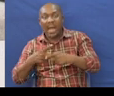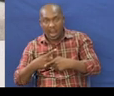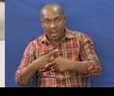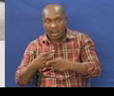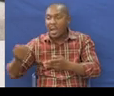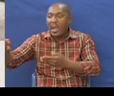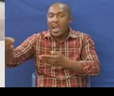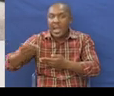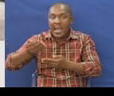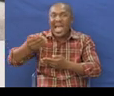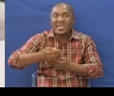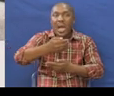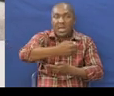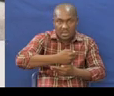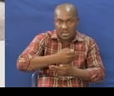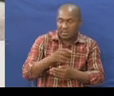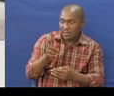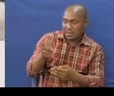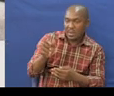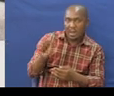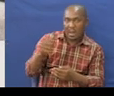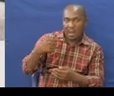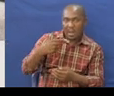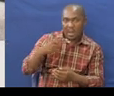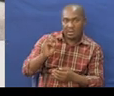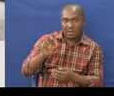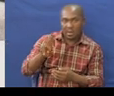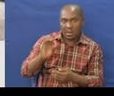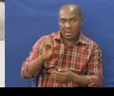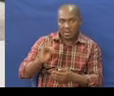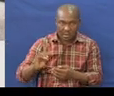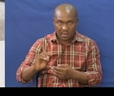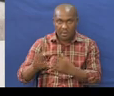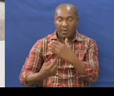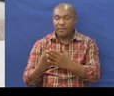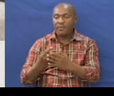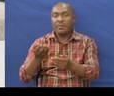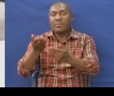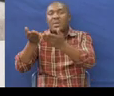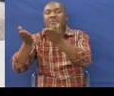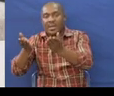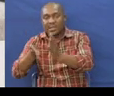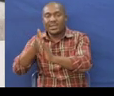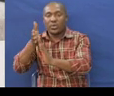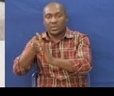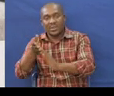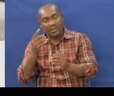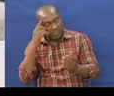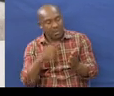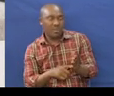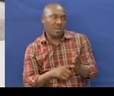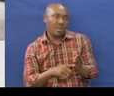already prepared or corrected already. The data that are found in books, in